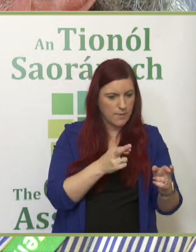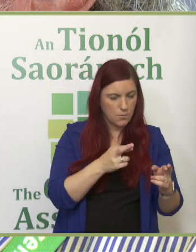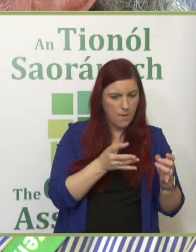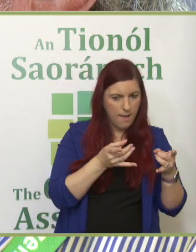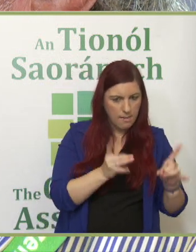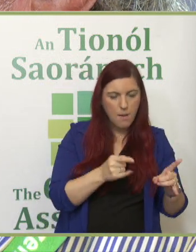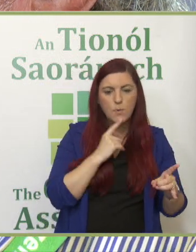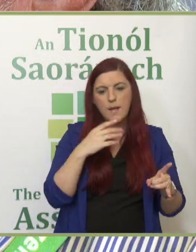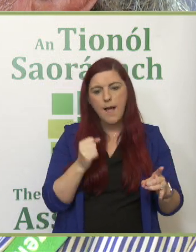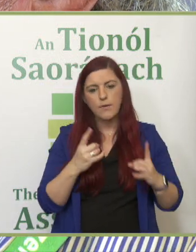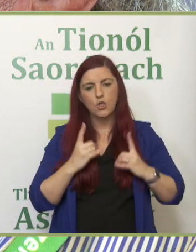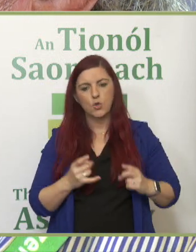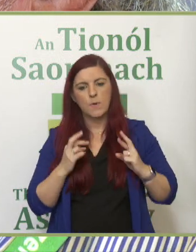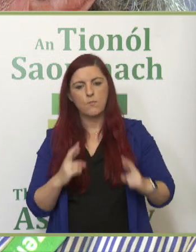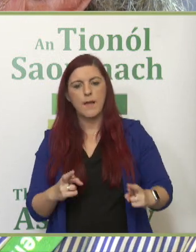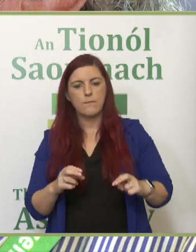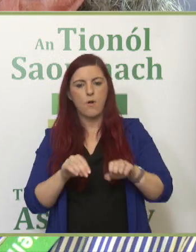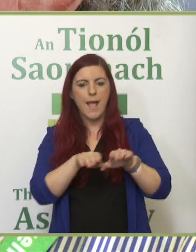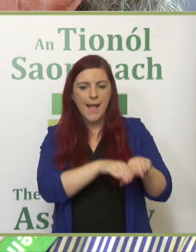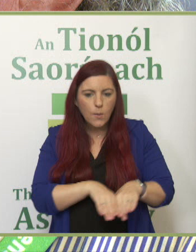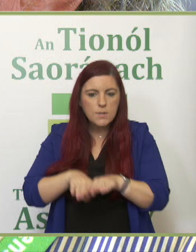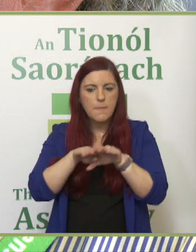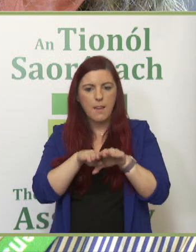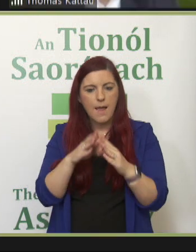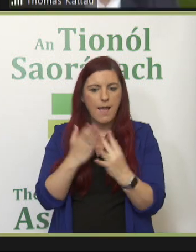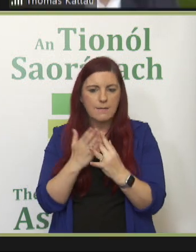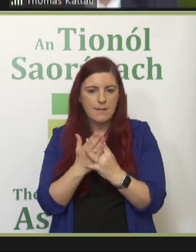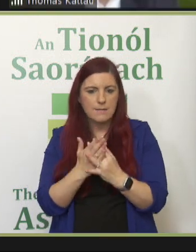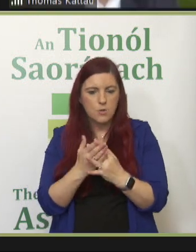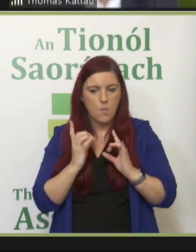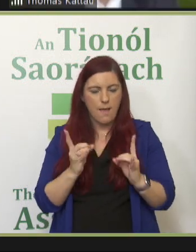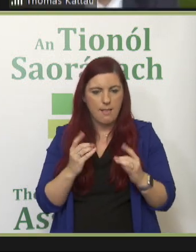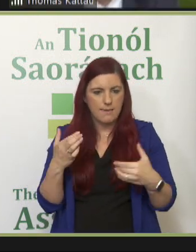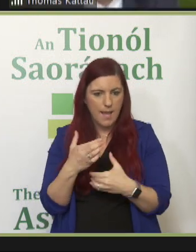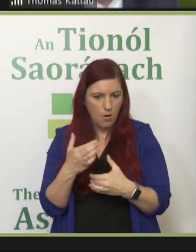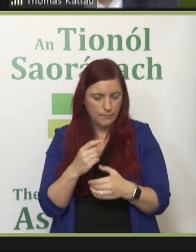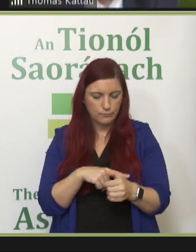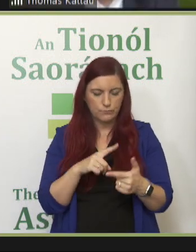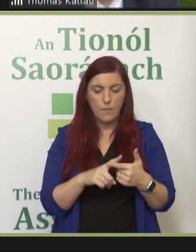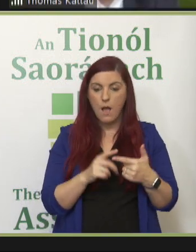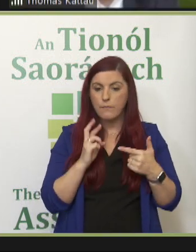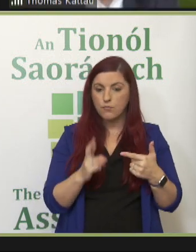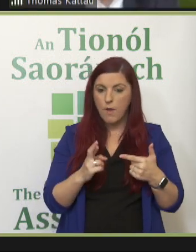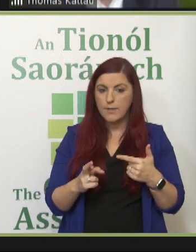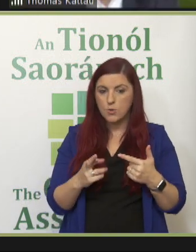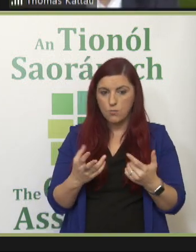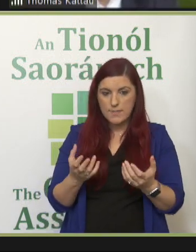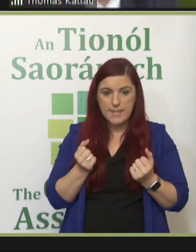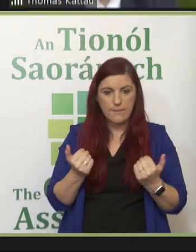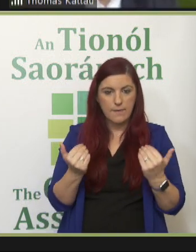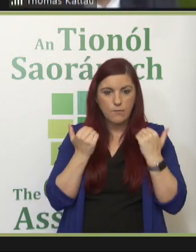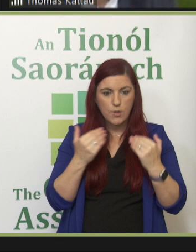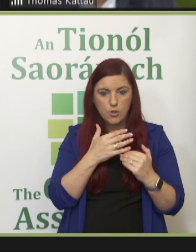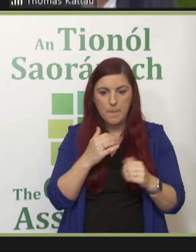right to equitable access to healthcare. Then there is the right to information about one's health, including the right not to